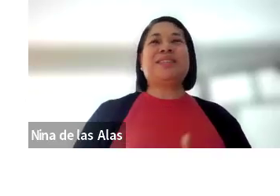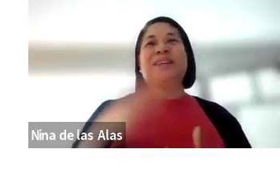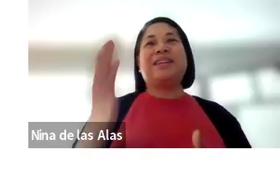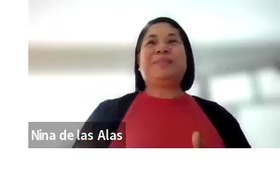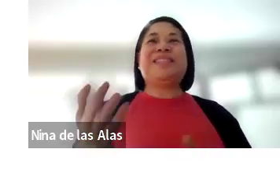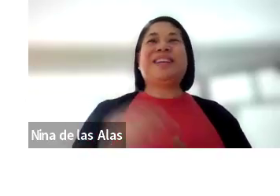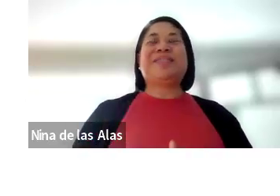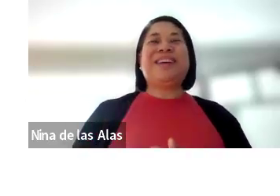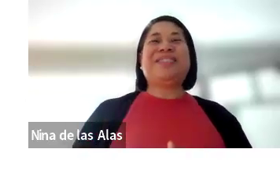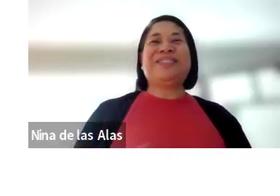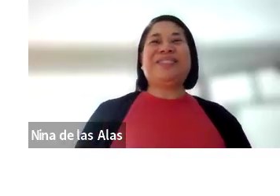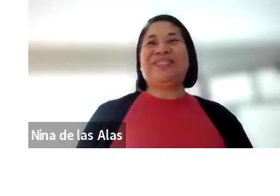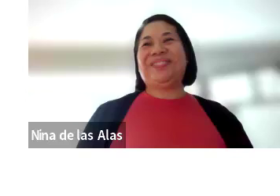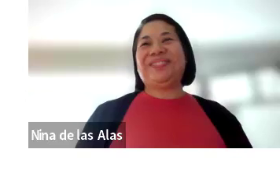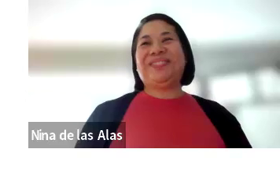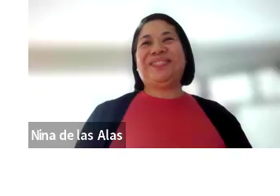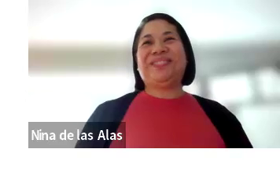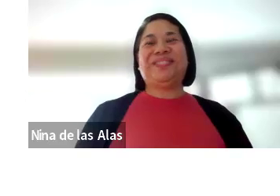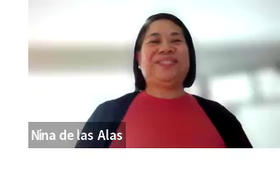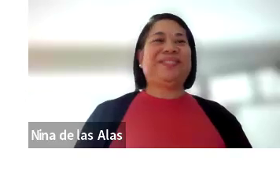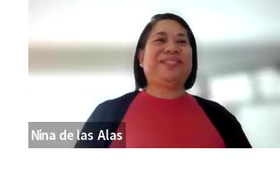Yang with us. Please take us away.